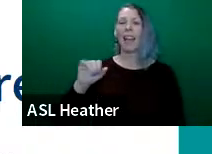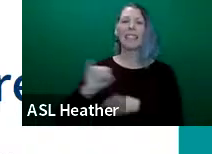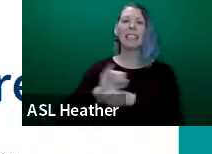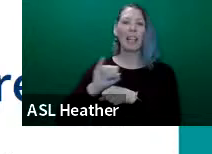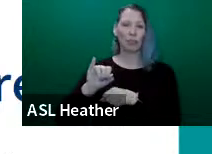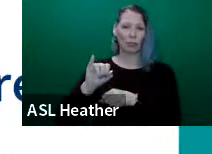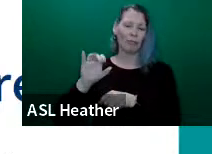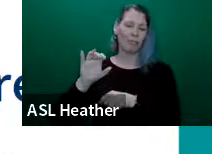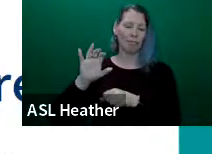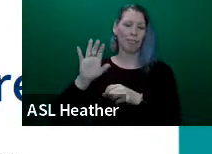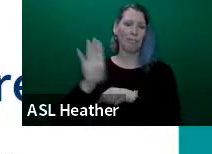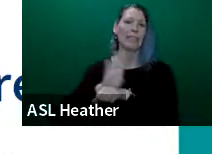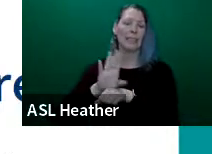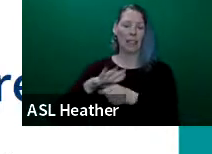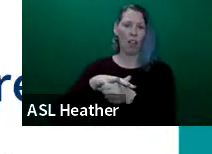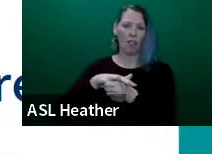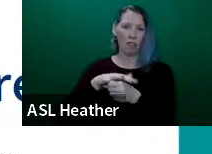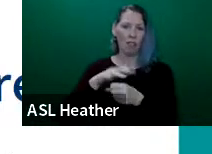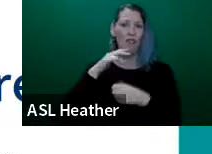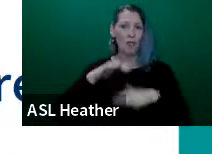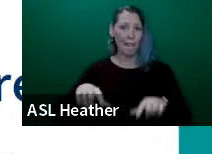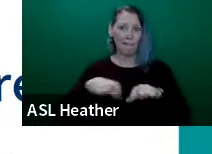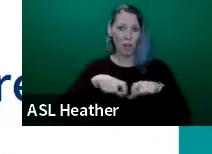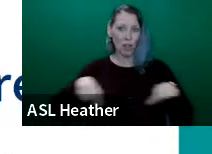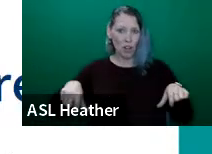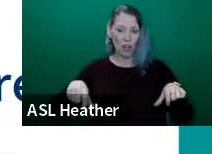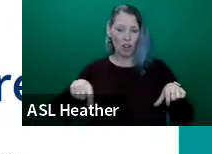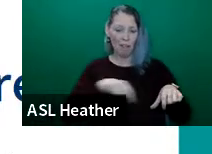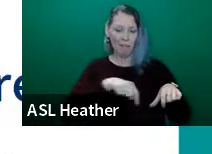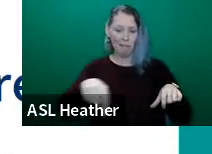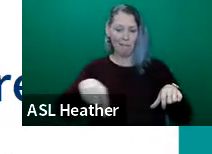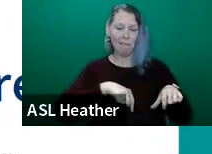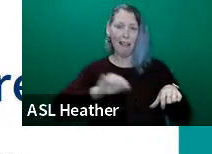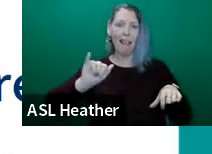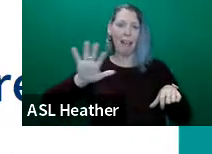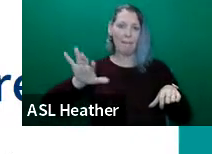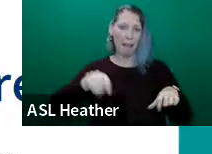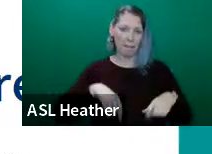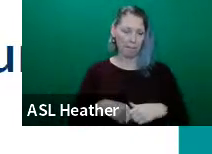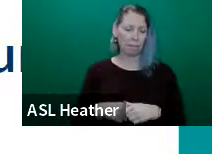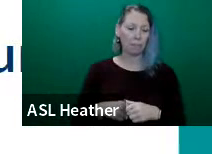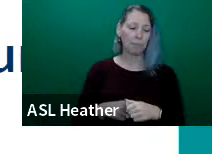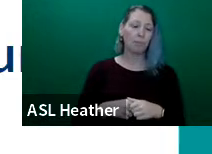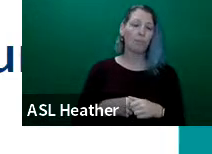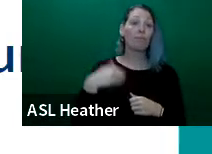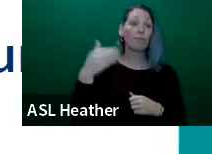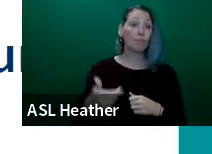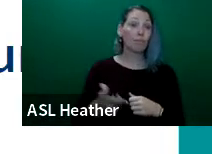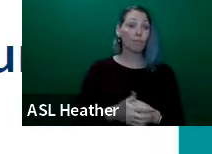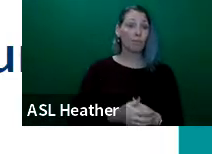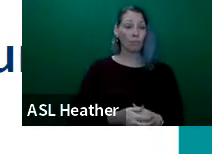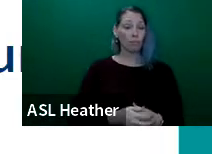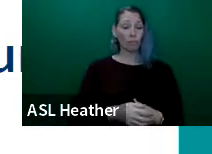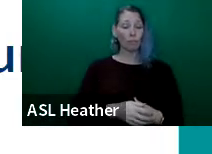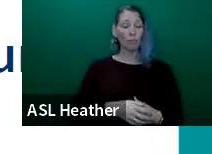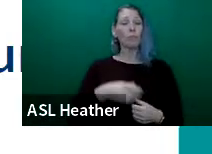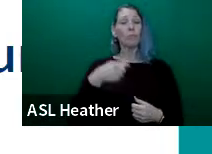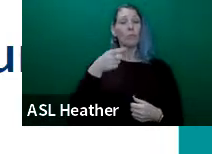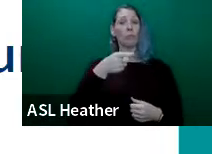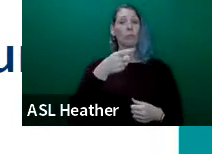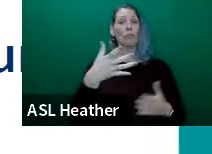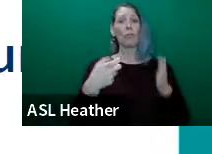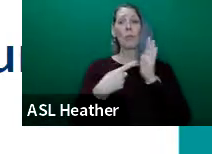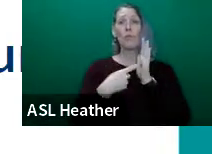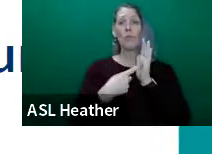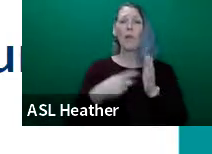just on both sides of the river, located along I-5. Next slide. This, I want to show you kind